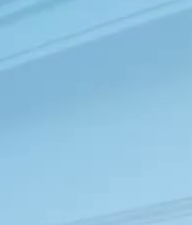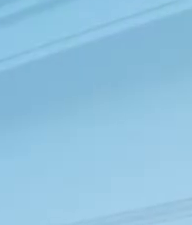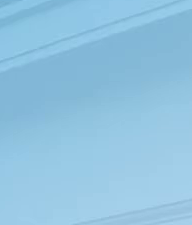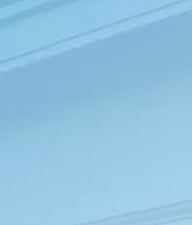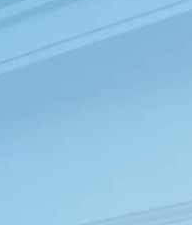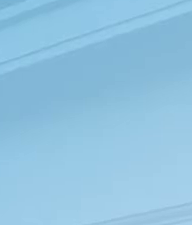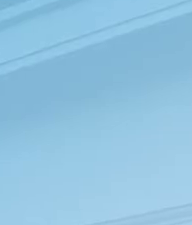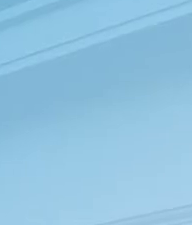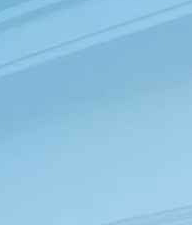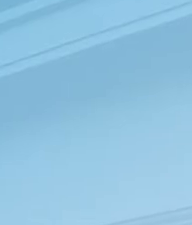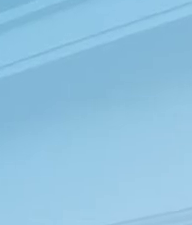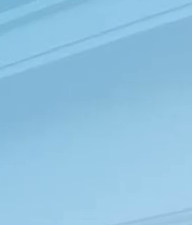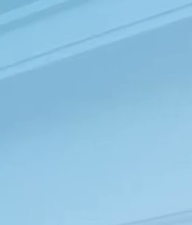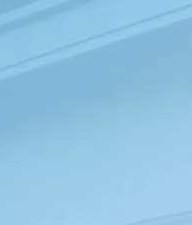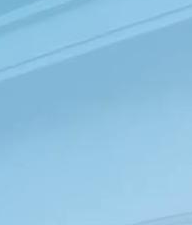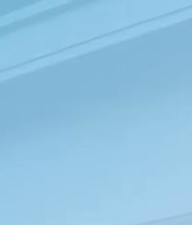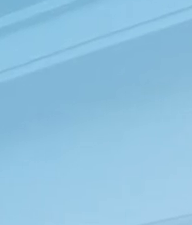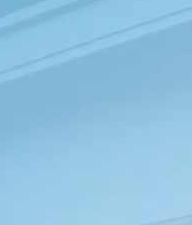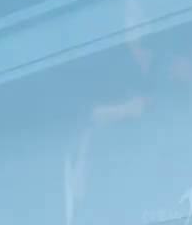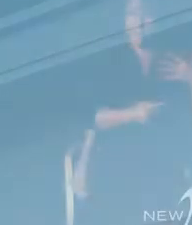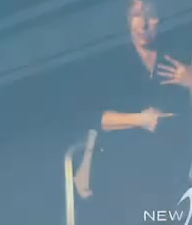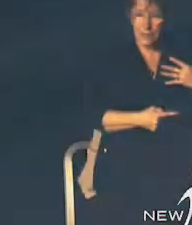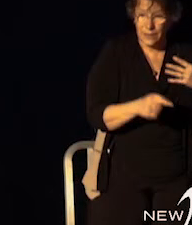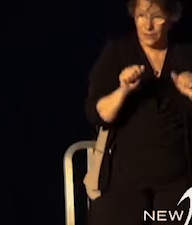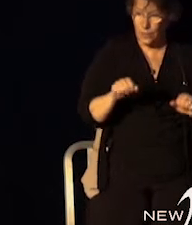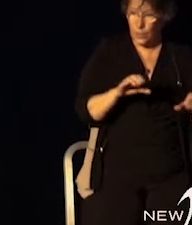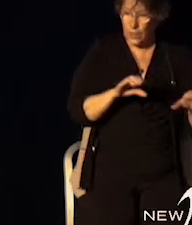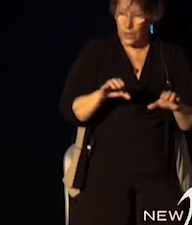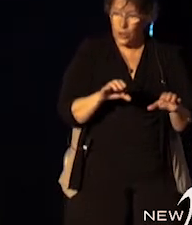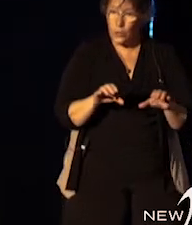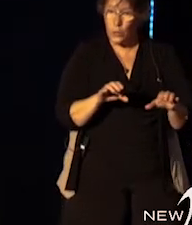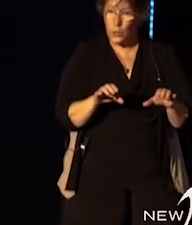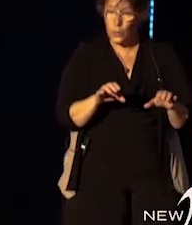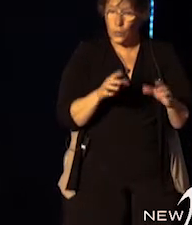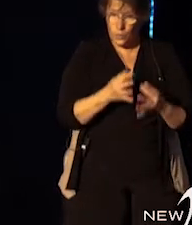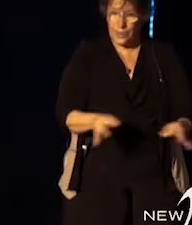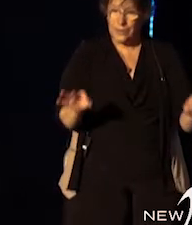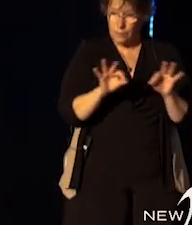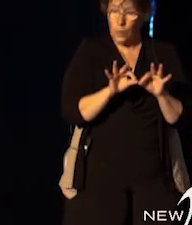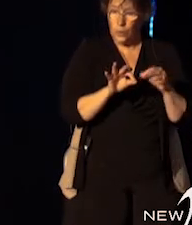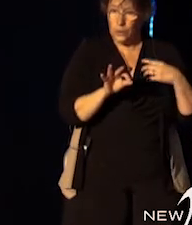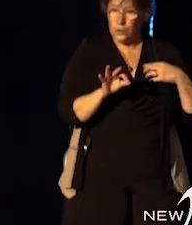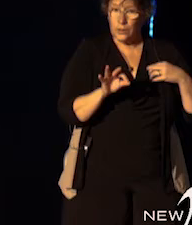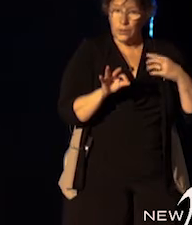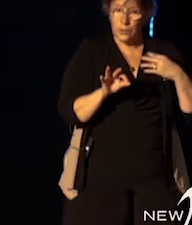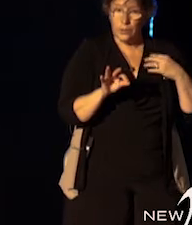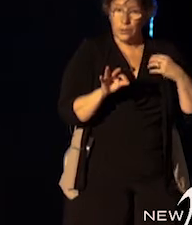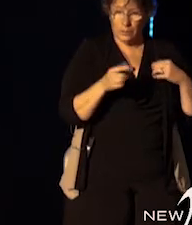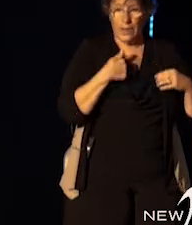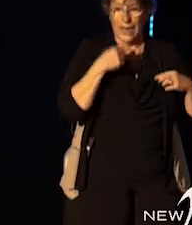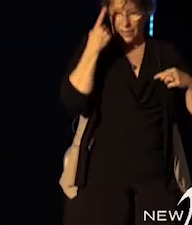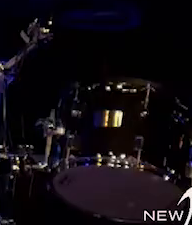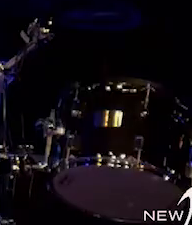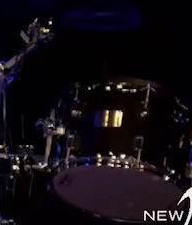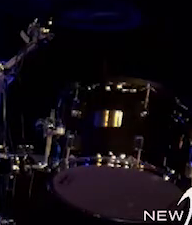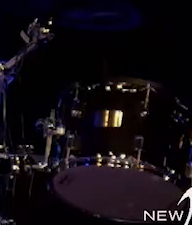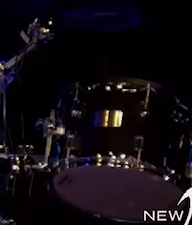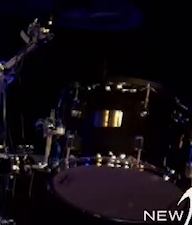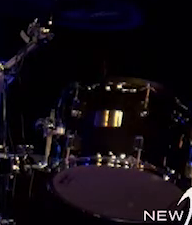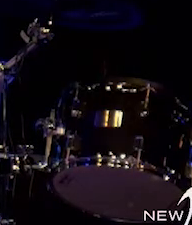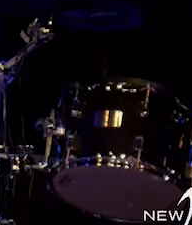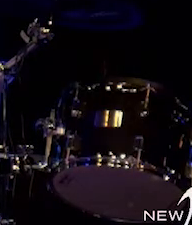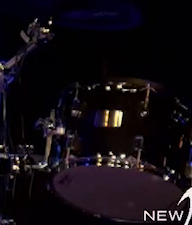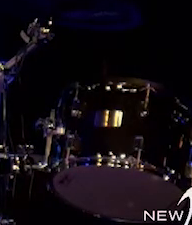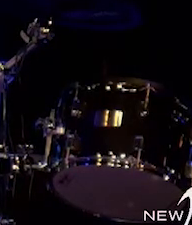You think all of these outreach opportunities that we get to do are worth doing? I do. Let's